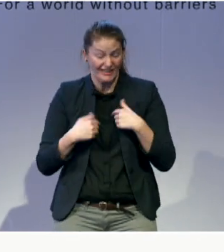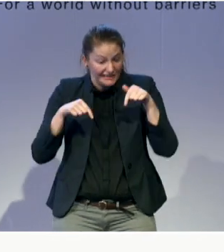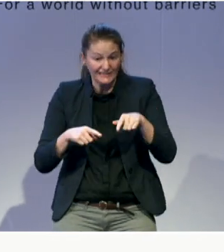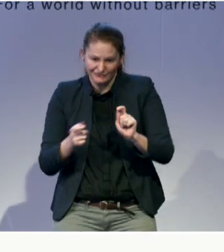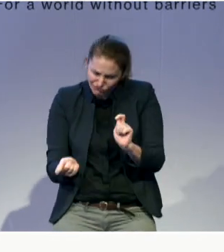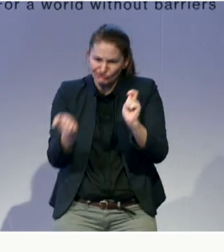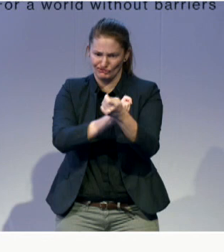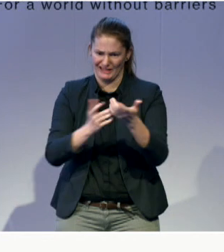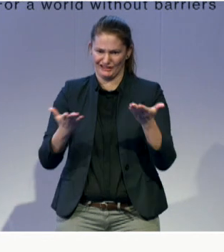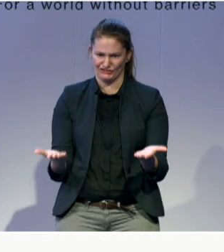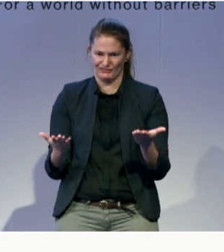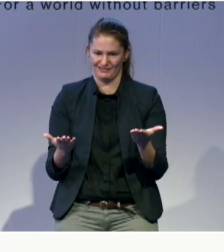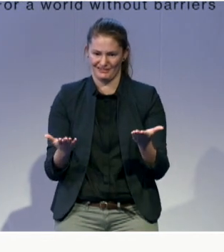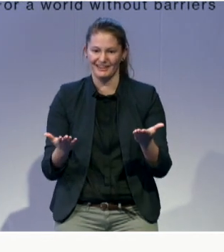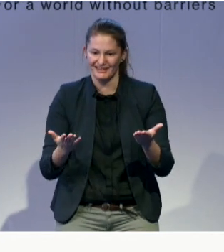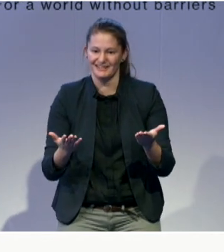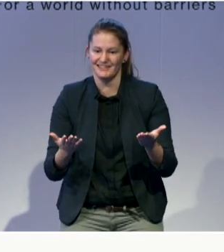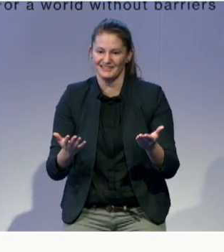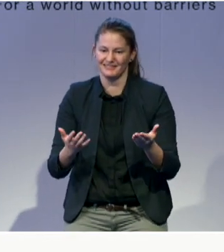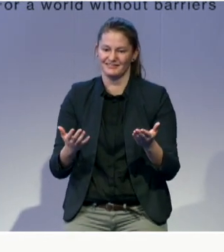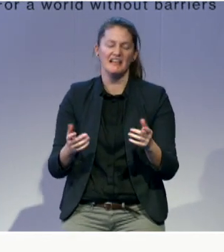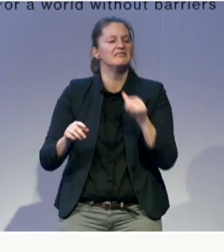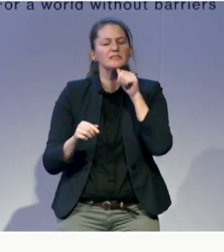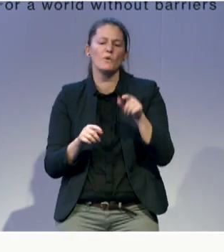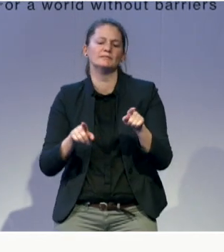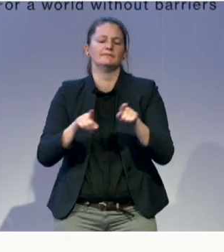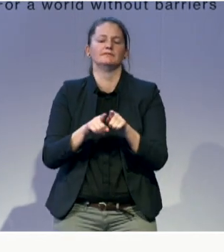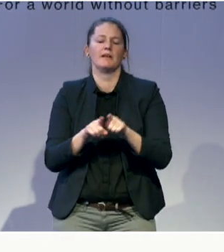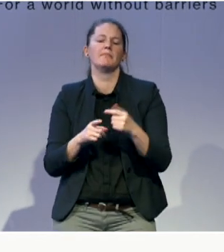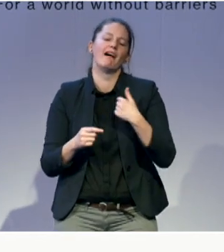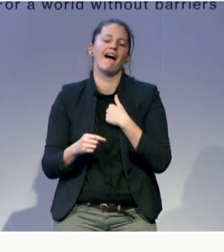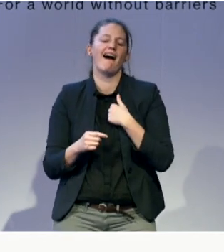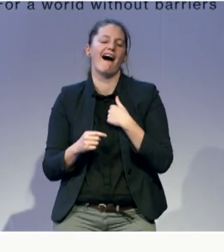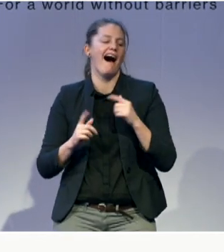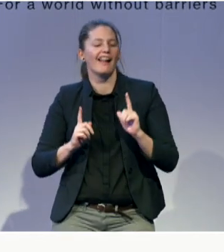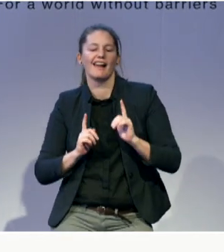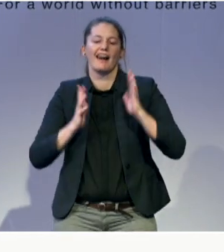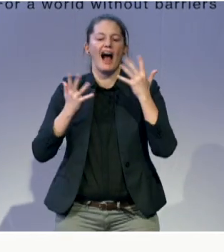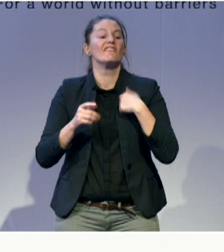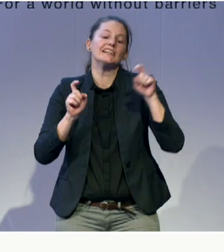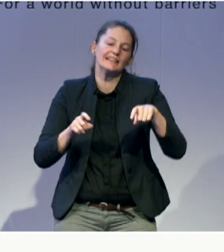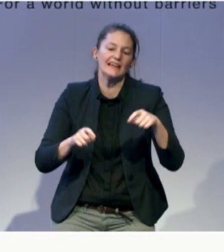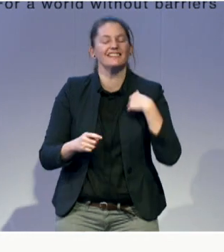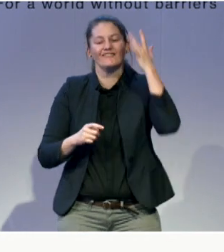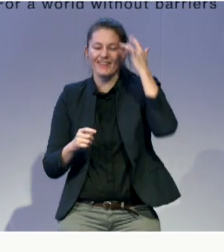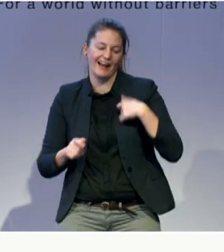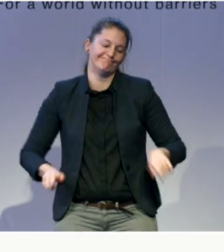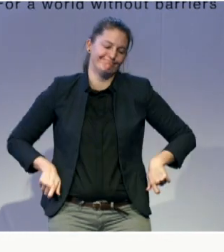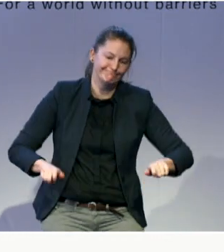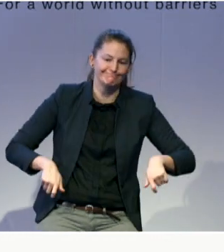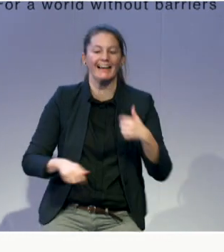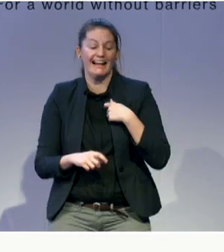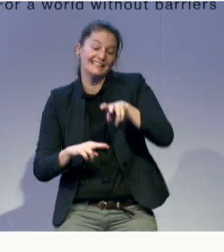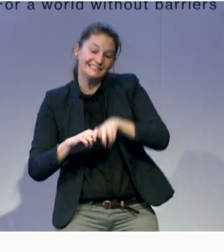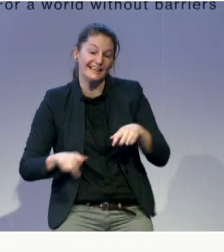do it sitting down. So I think when we change the perception so that people see